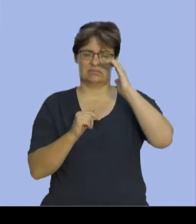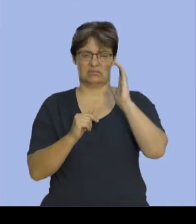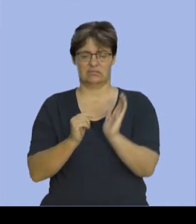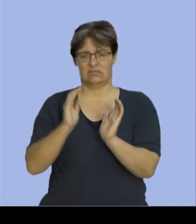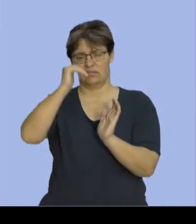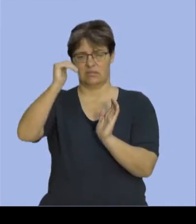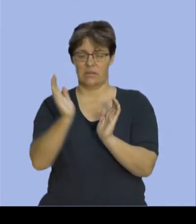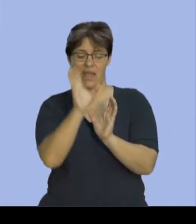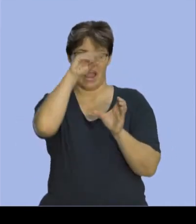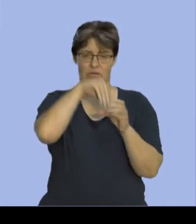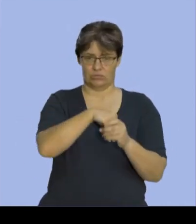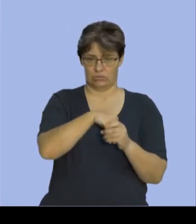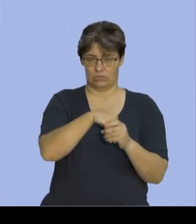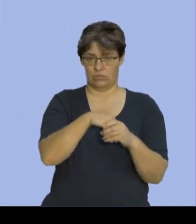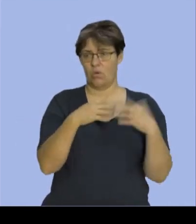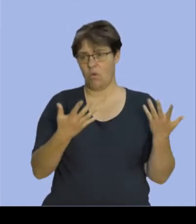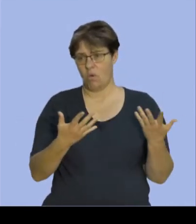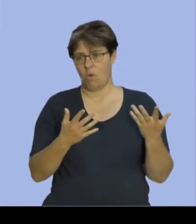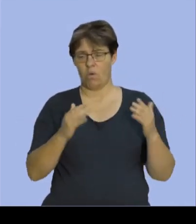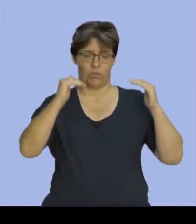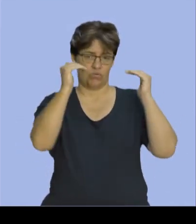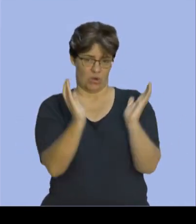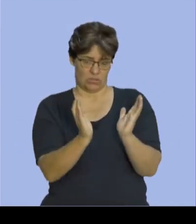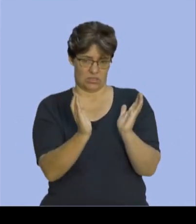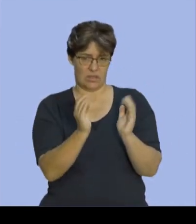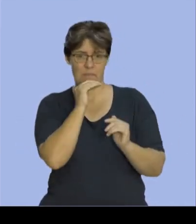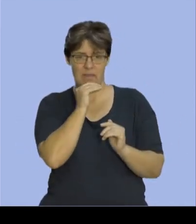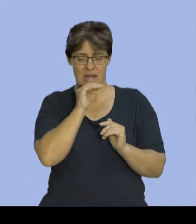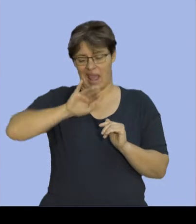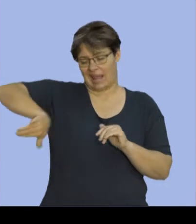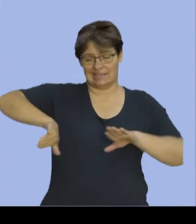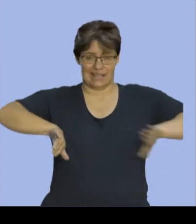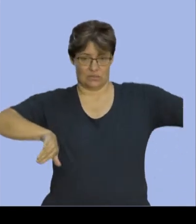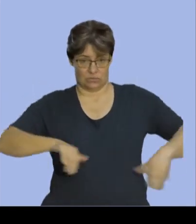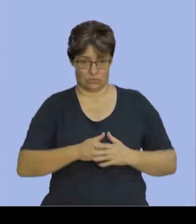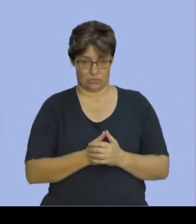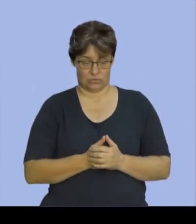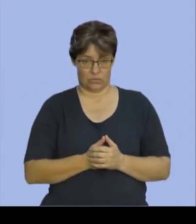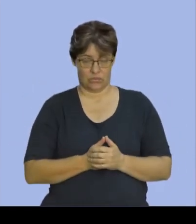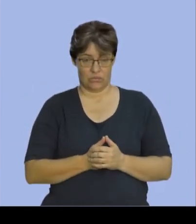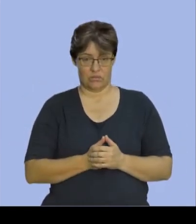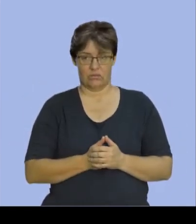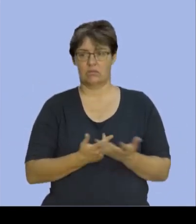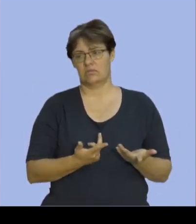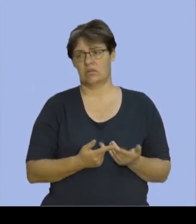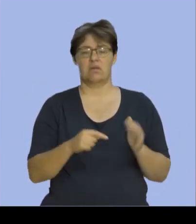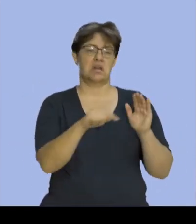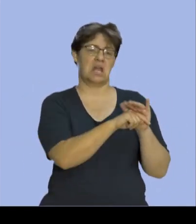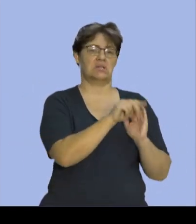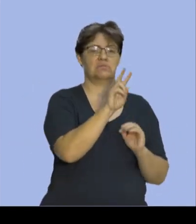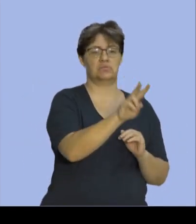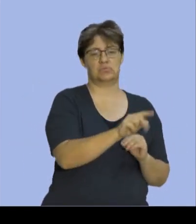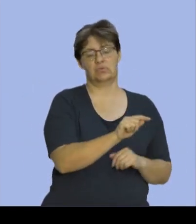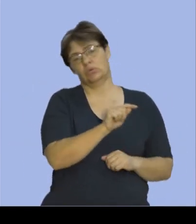mean included, or we use round bracket to mean excluded, right? So if I say